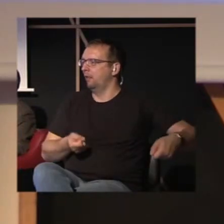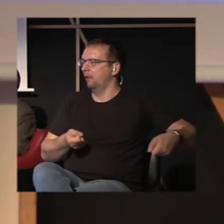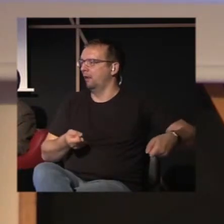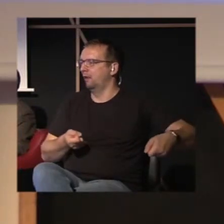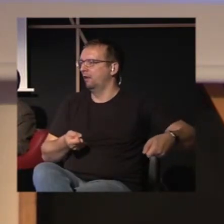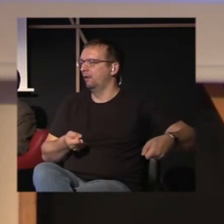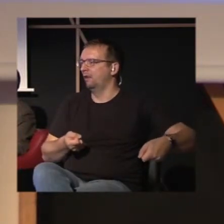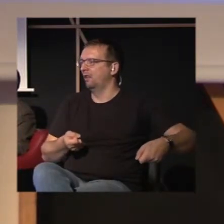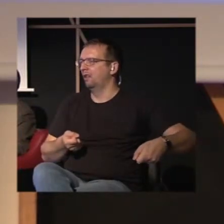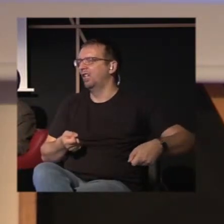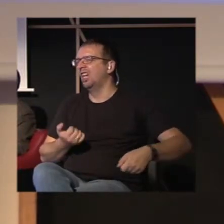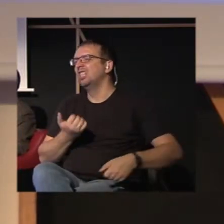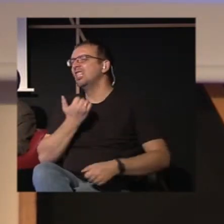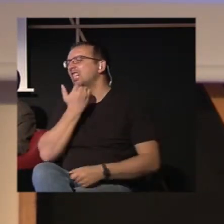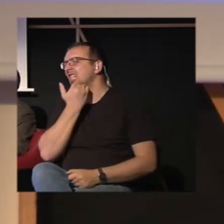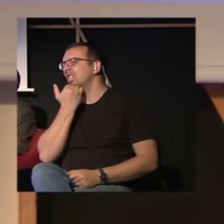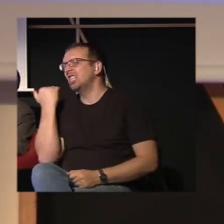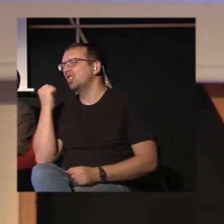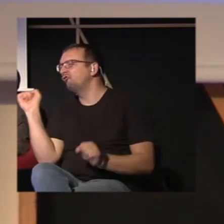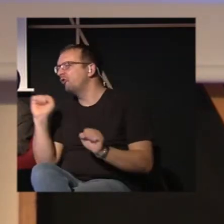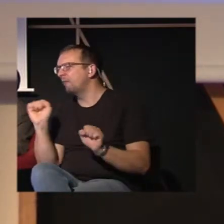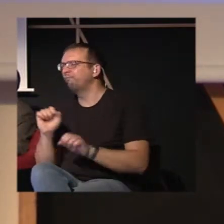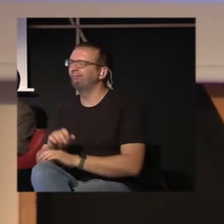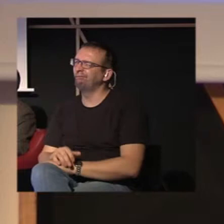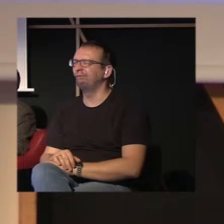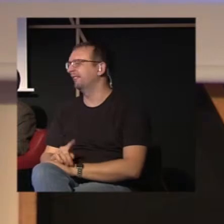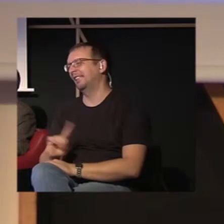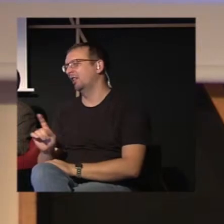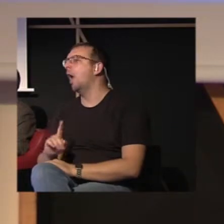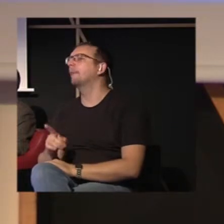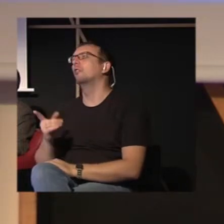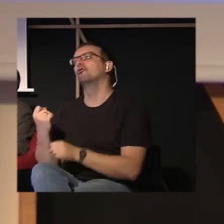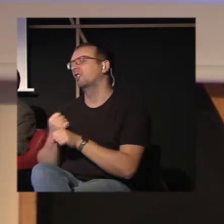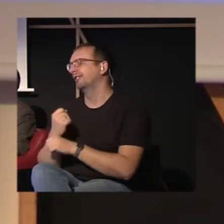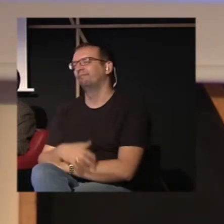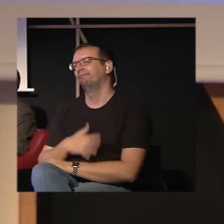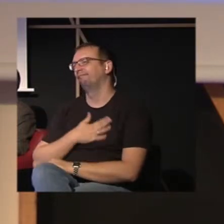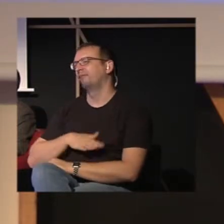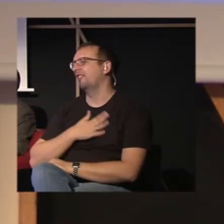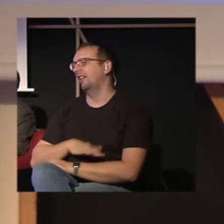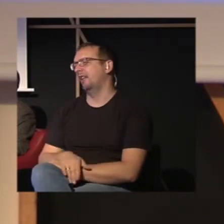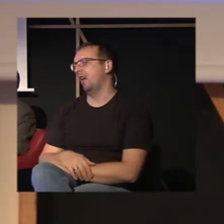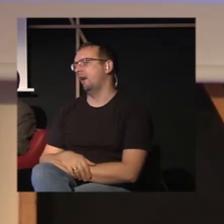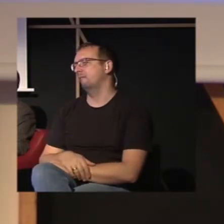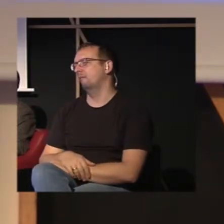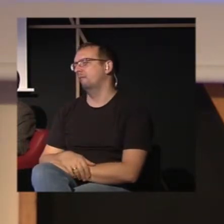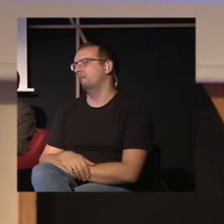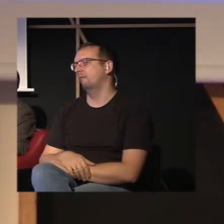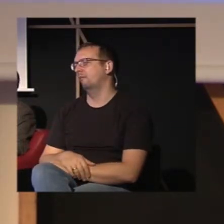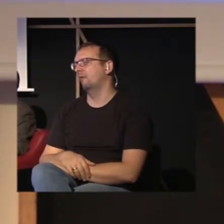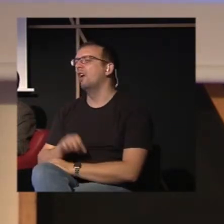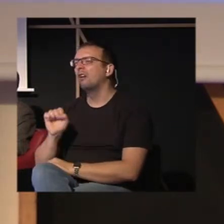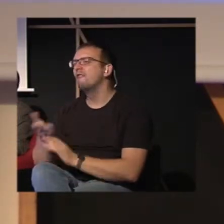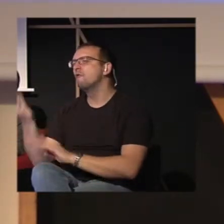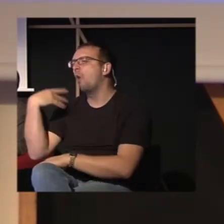that, we could have looked into an alternative way, or maybe moved the venue to another room within the main venue where we were having